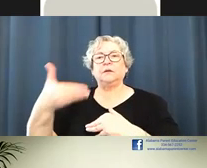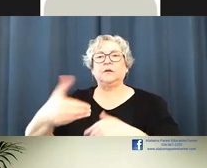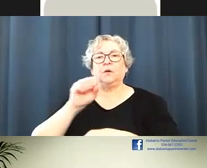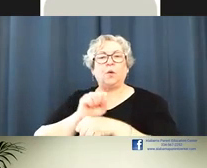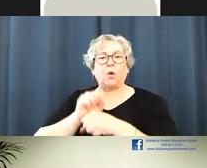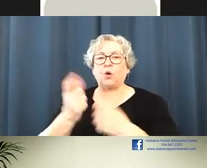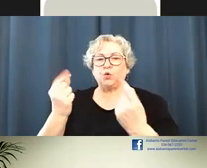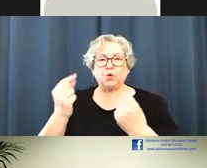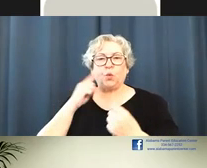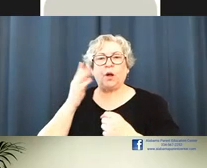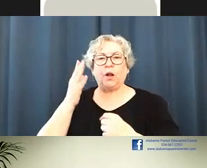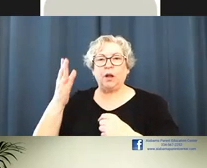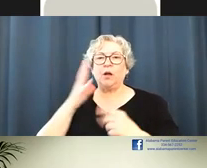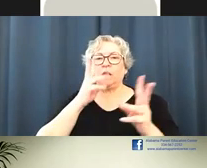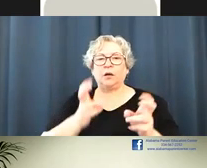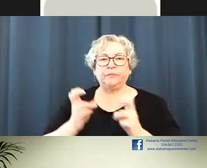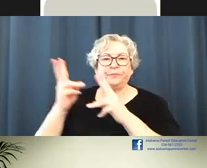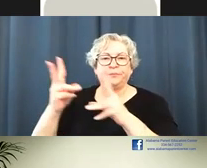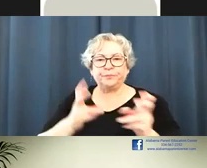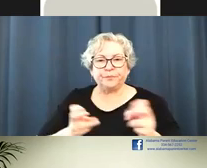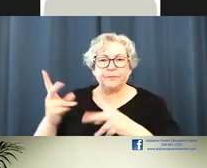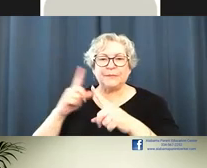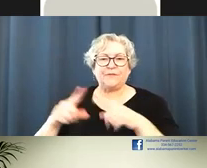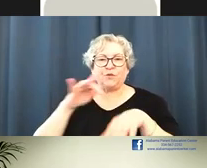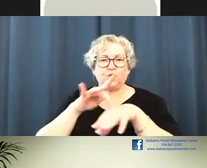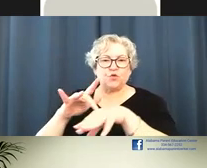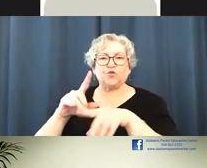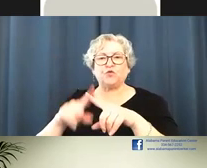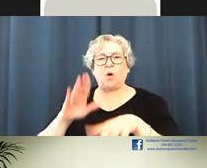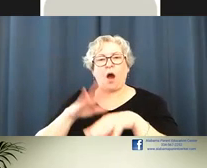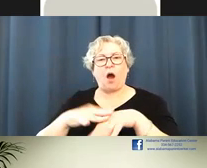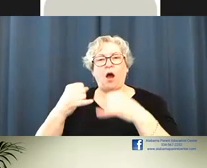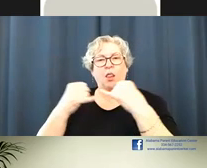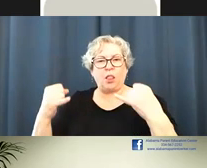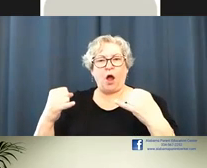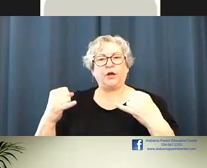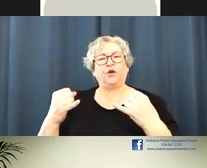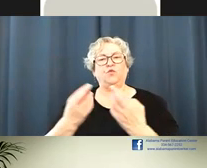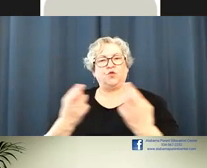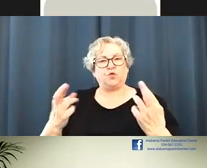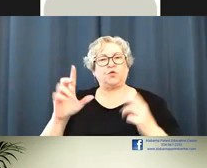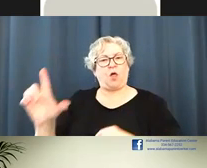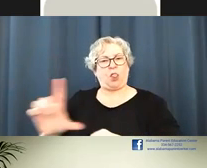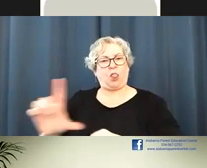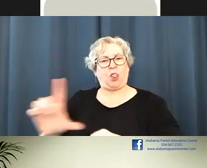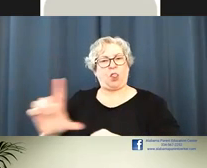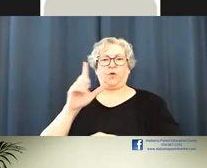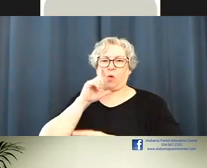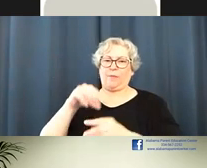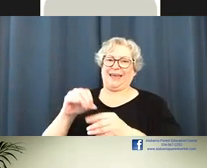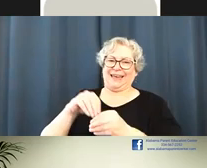include uploading those existing resources to an online resource library that will be available throughout our